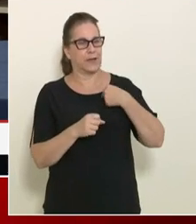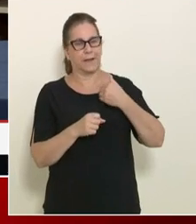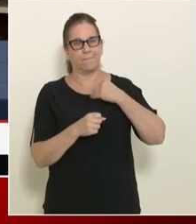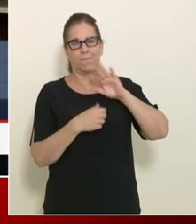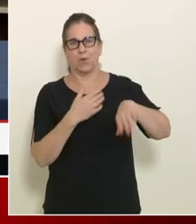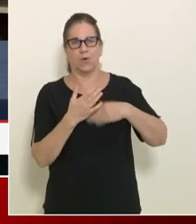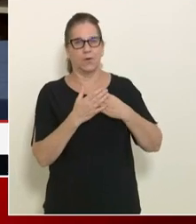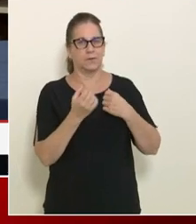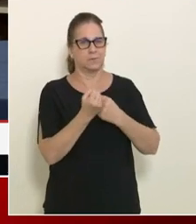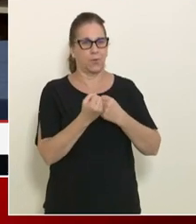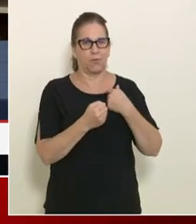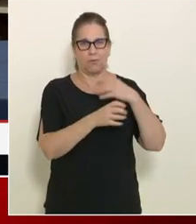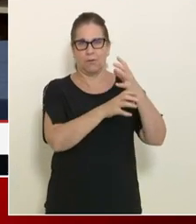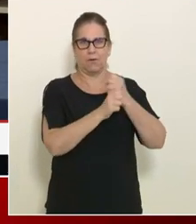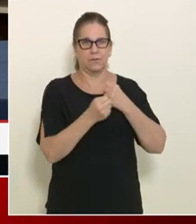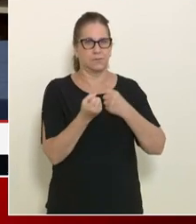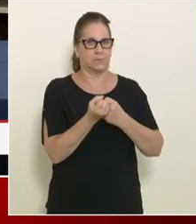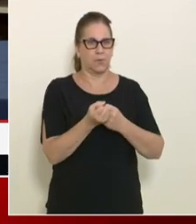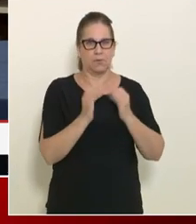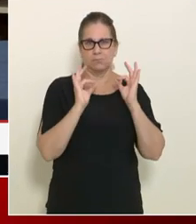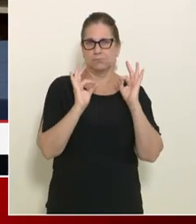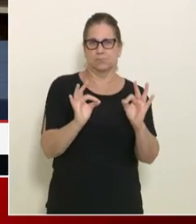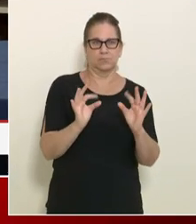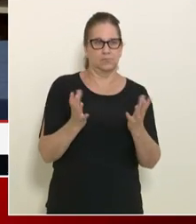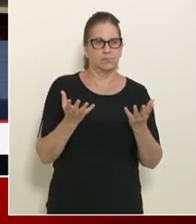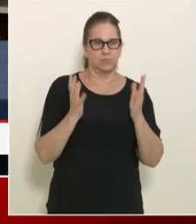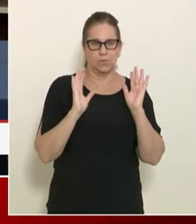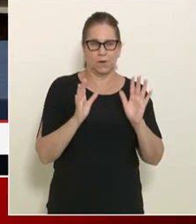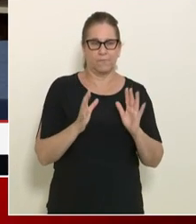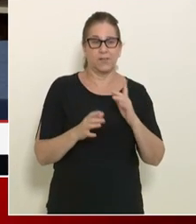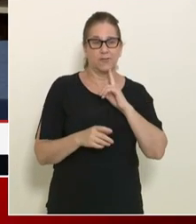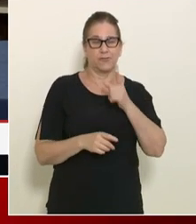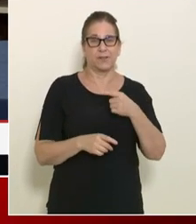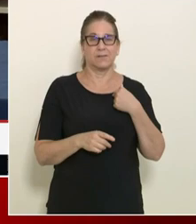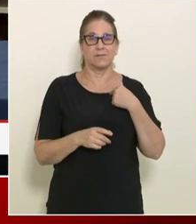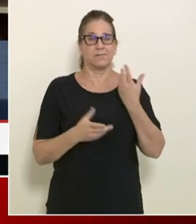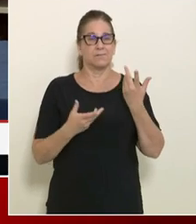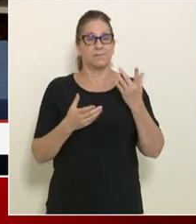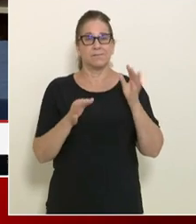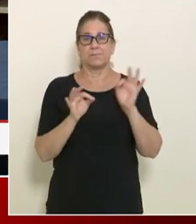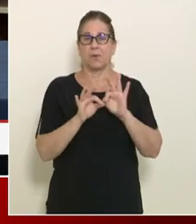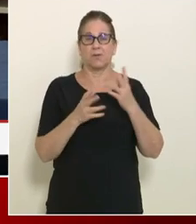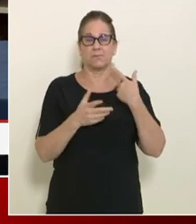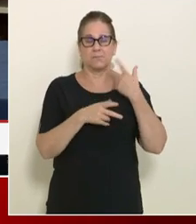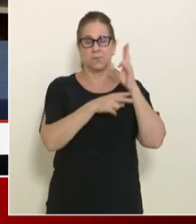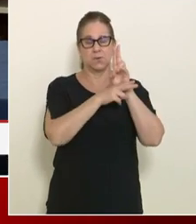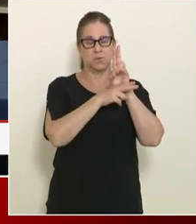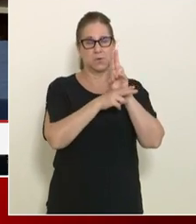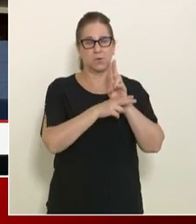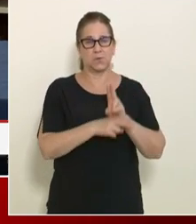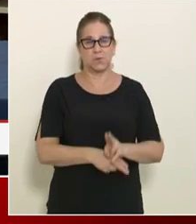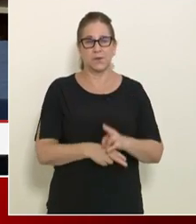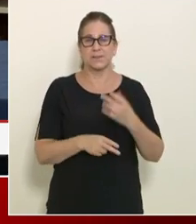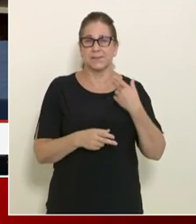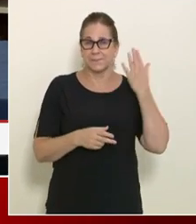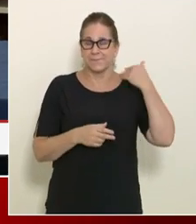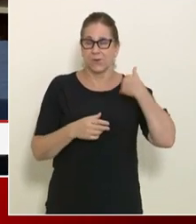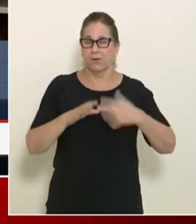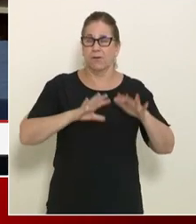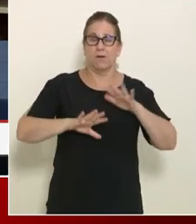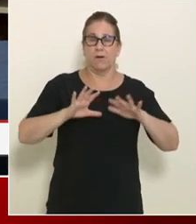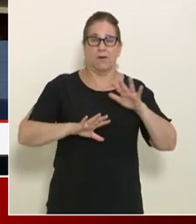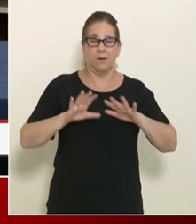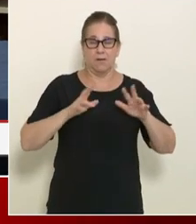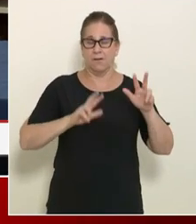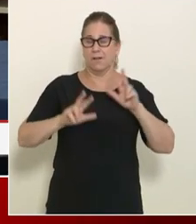and it's how do I say it? It's gotten better. We